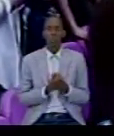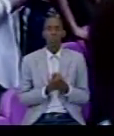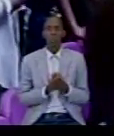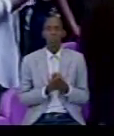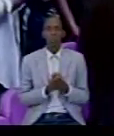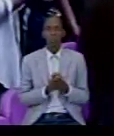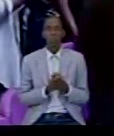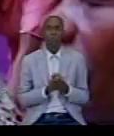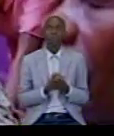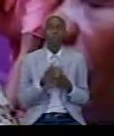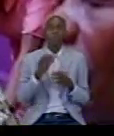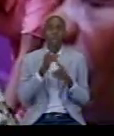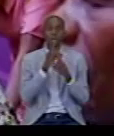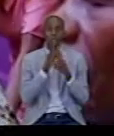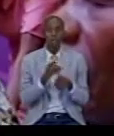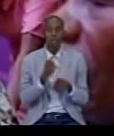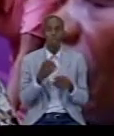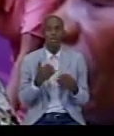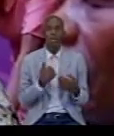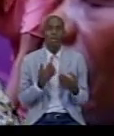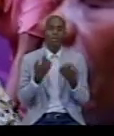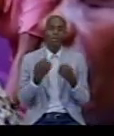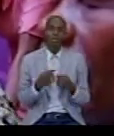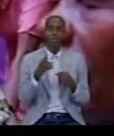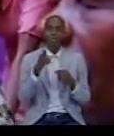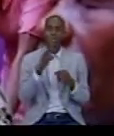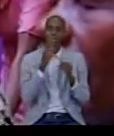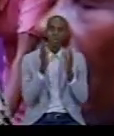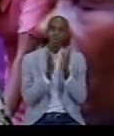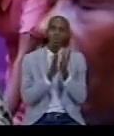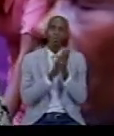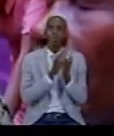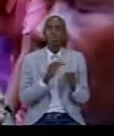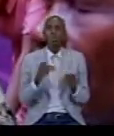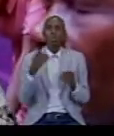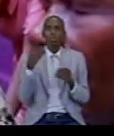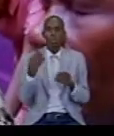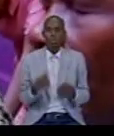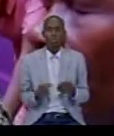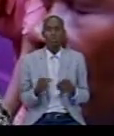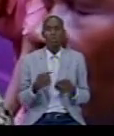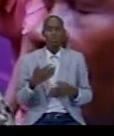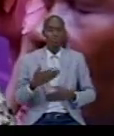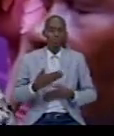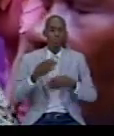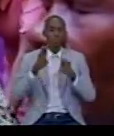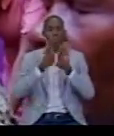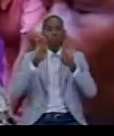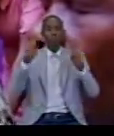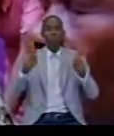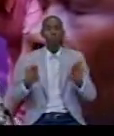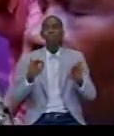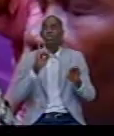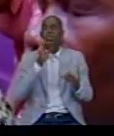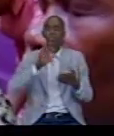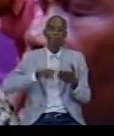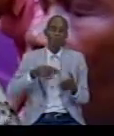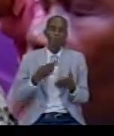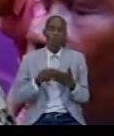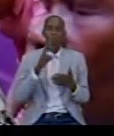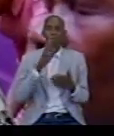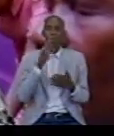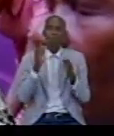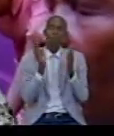The answer has come. You're praising the Lord. The Jericho walls are still up. You're praising the Lord.